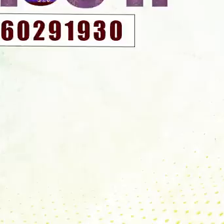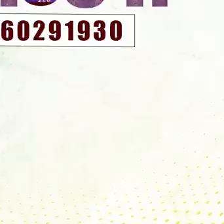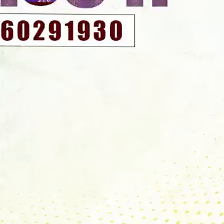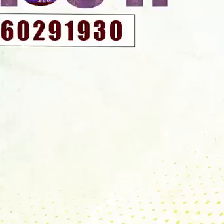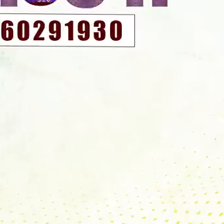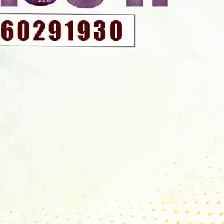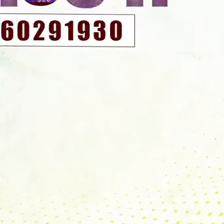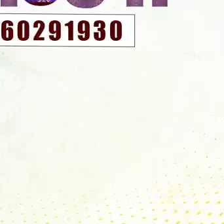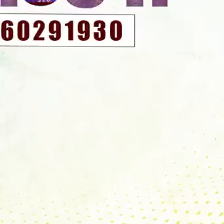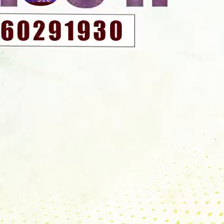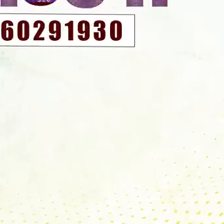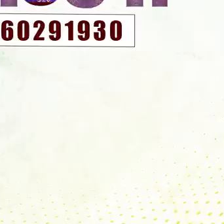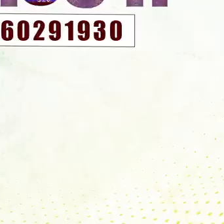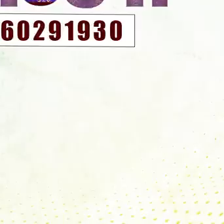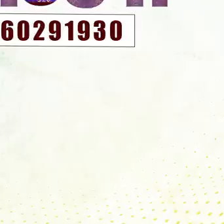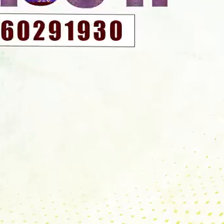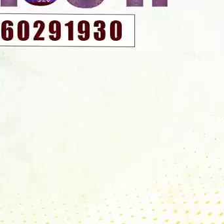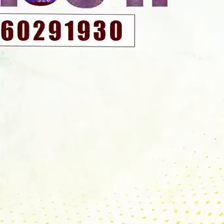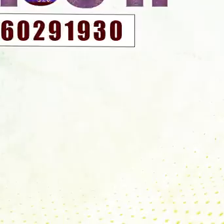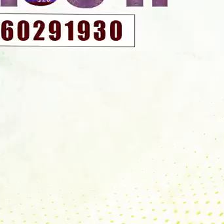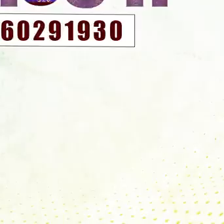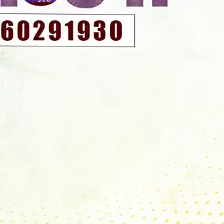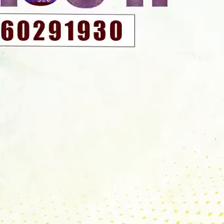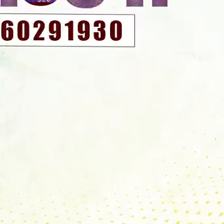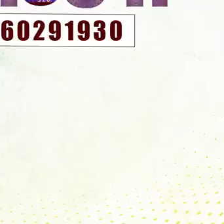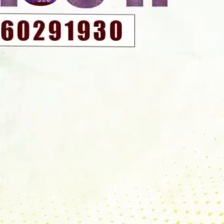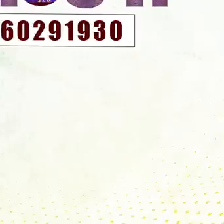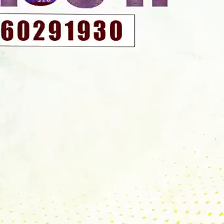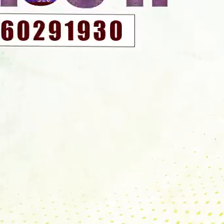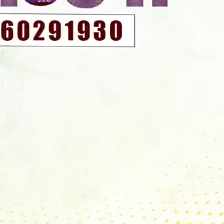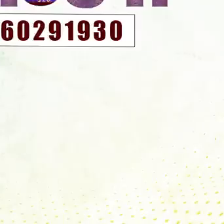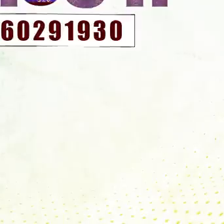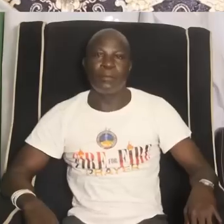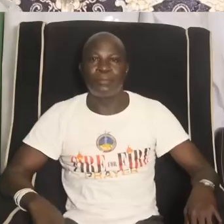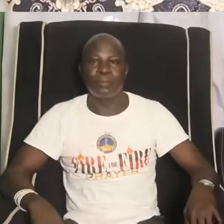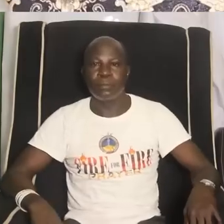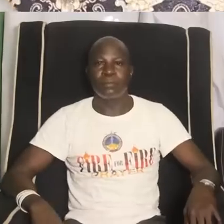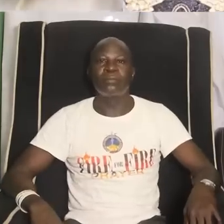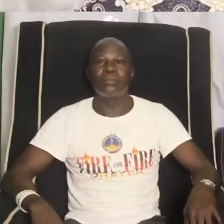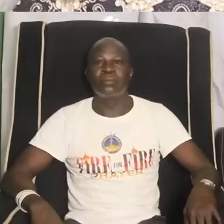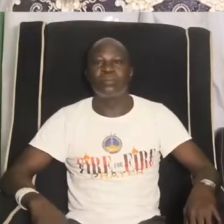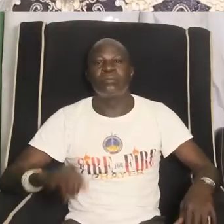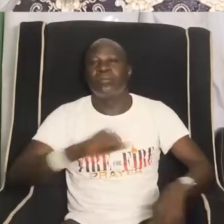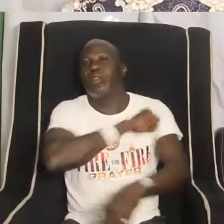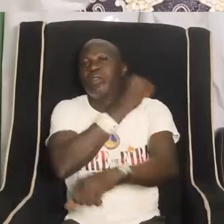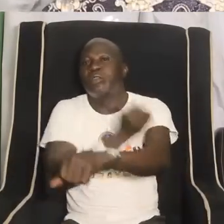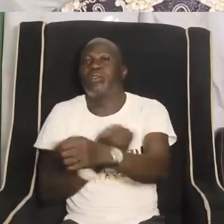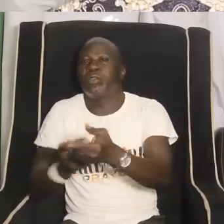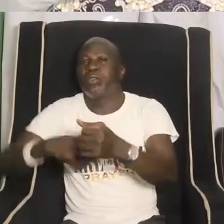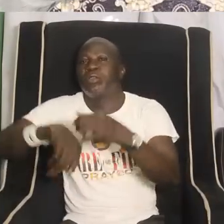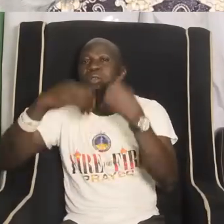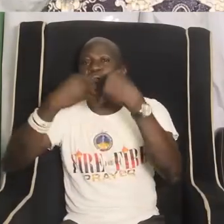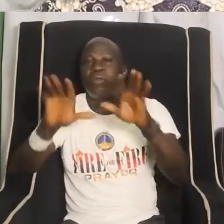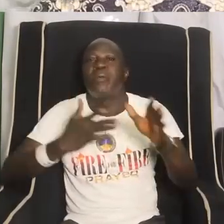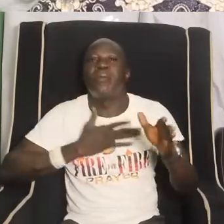ko mami sare wa gba igba la re o I said that no man. I'll try to release